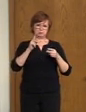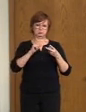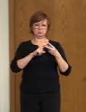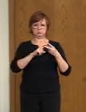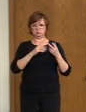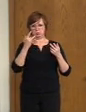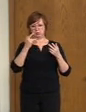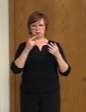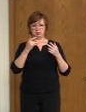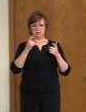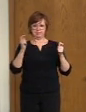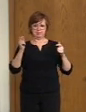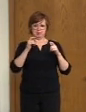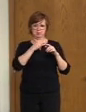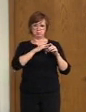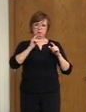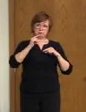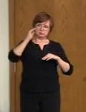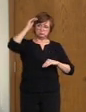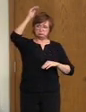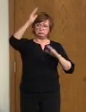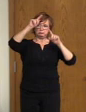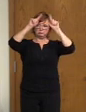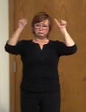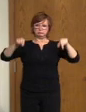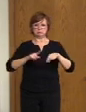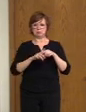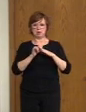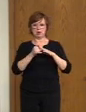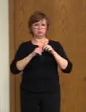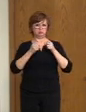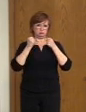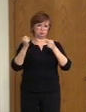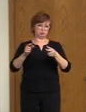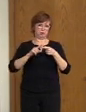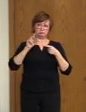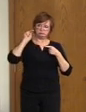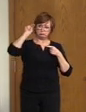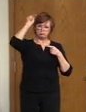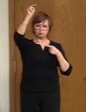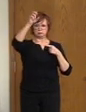and the logistical requirements of transporting vaccine across Saskatchewan.